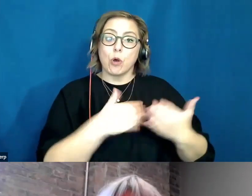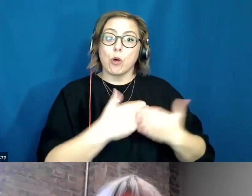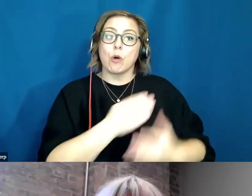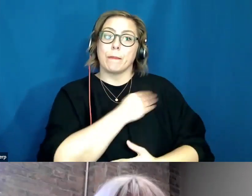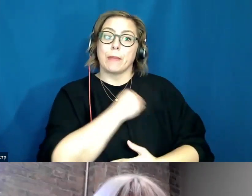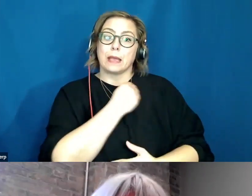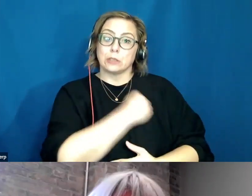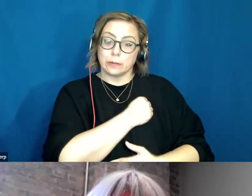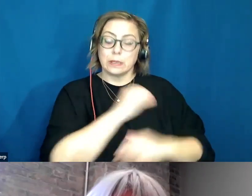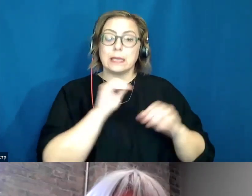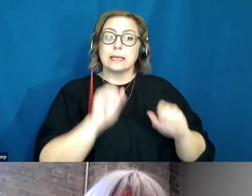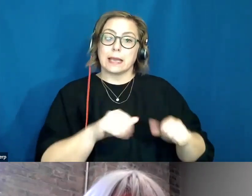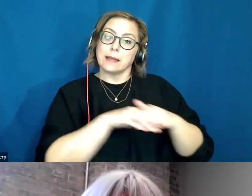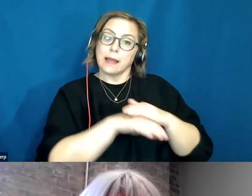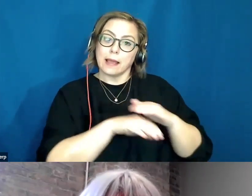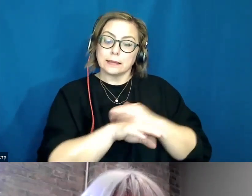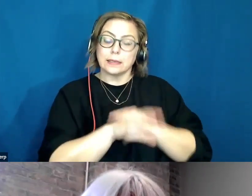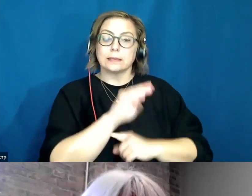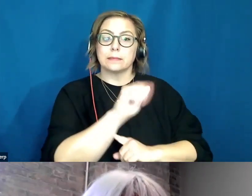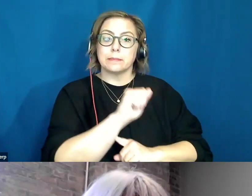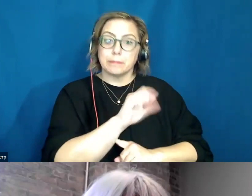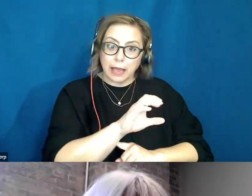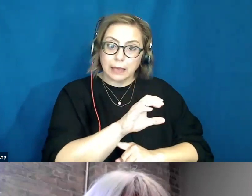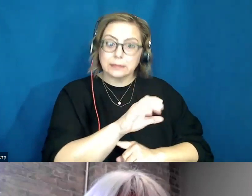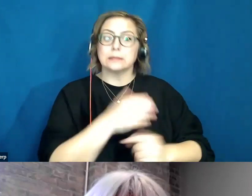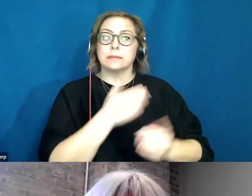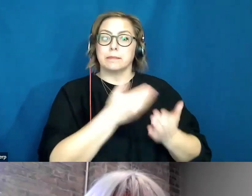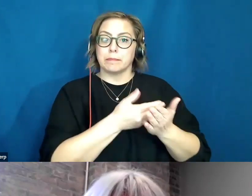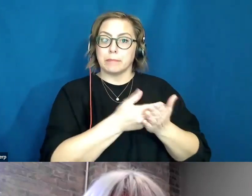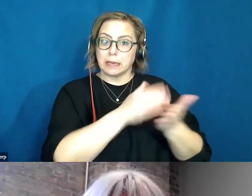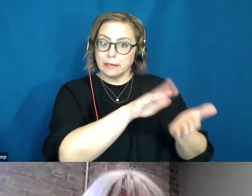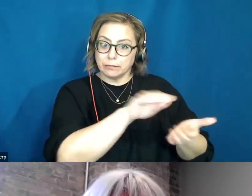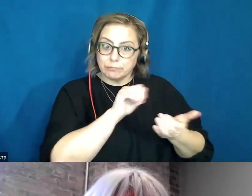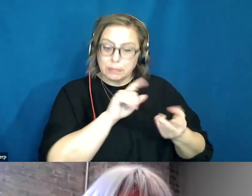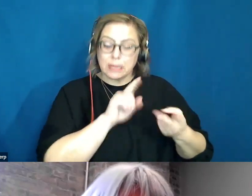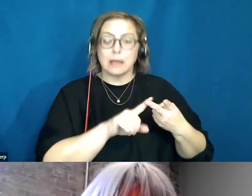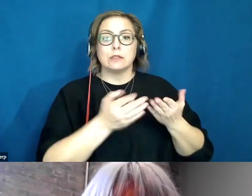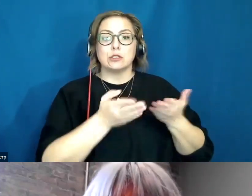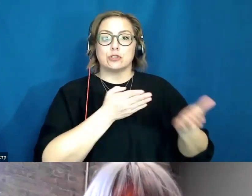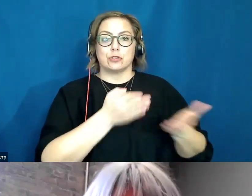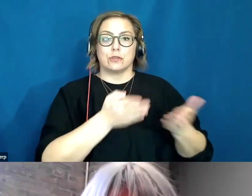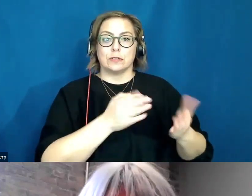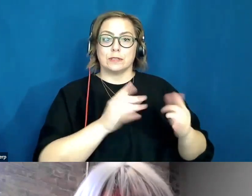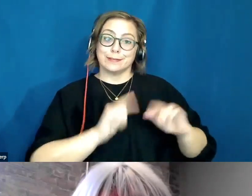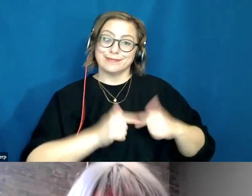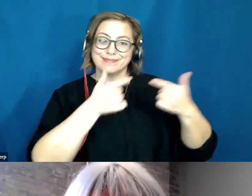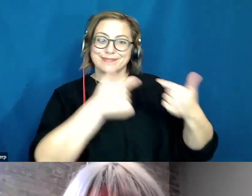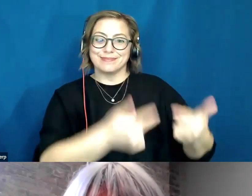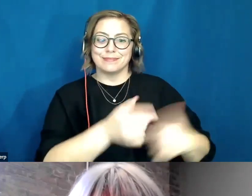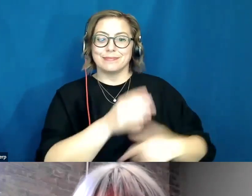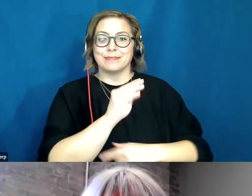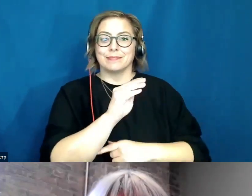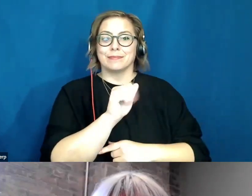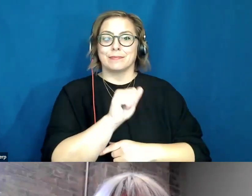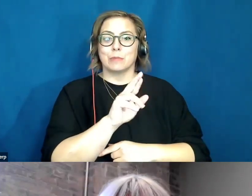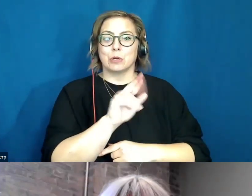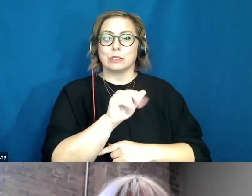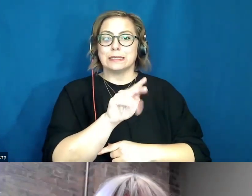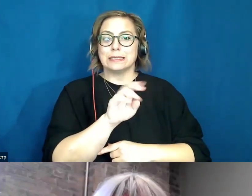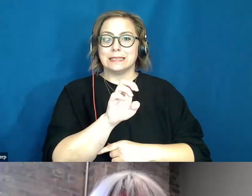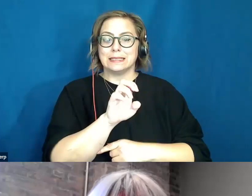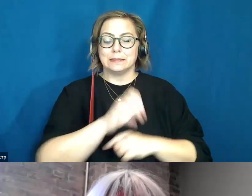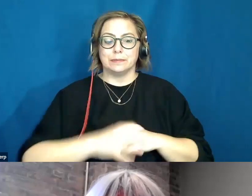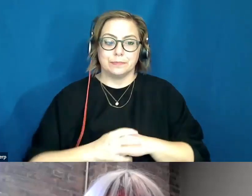access MAC's grants and services. So Martine, take it away. Thank you so much, Sasha. So